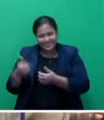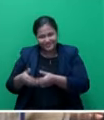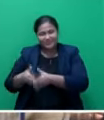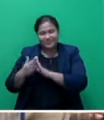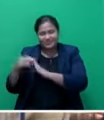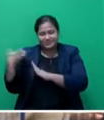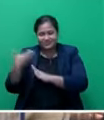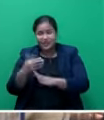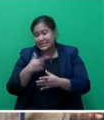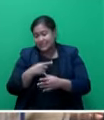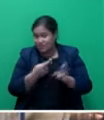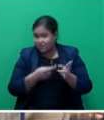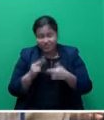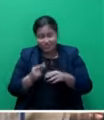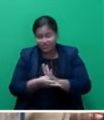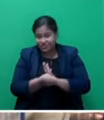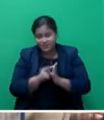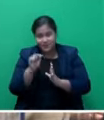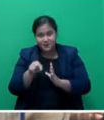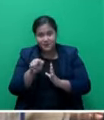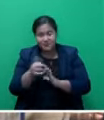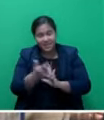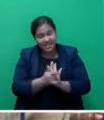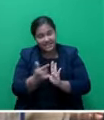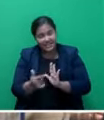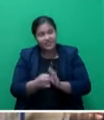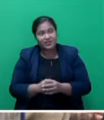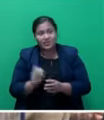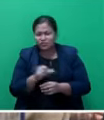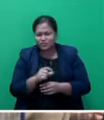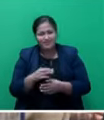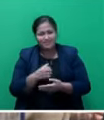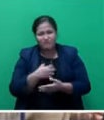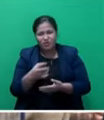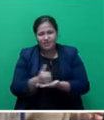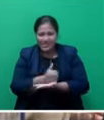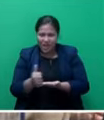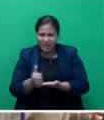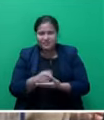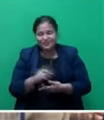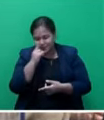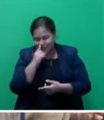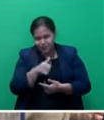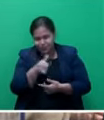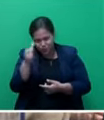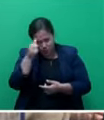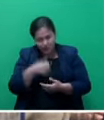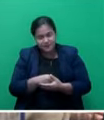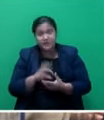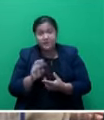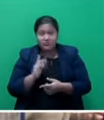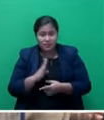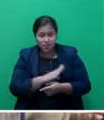why I recommend the review of its fees, legislation, and to be more accountable to its clients. The board, CEO, and staff